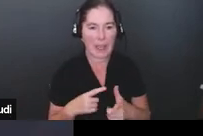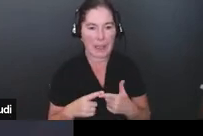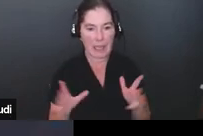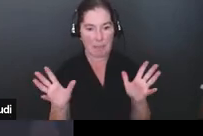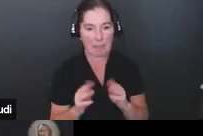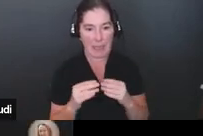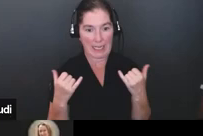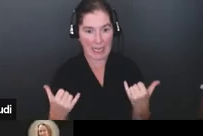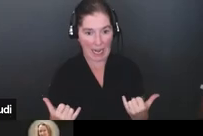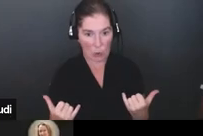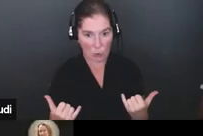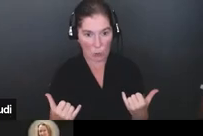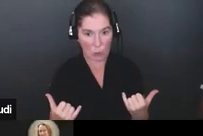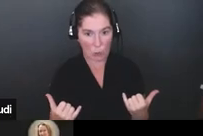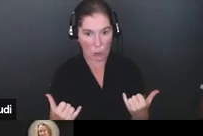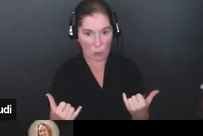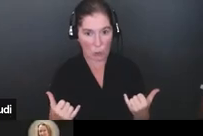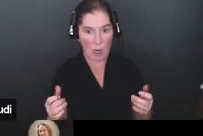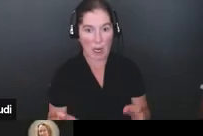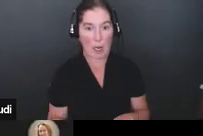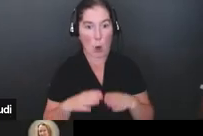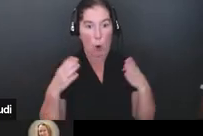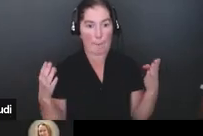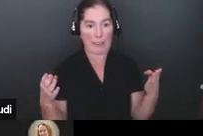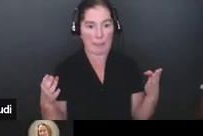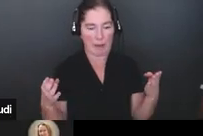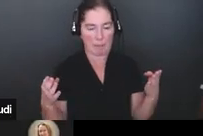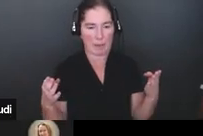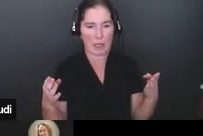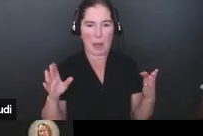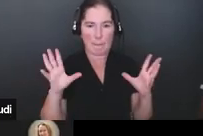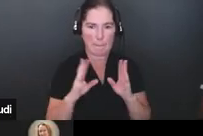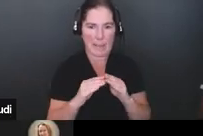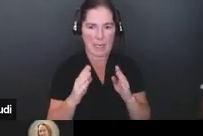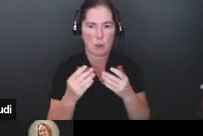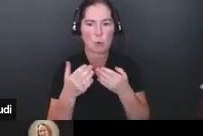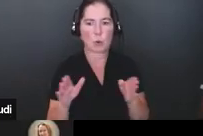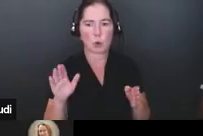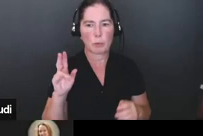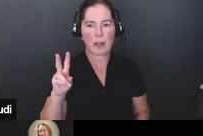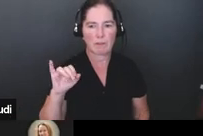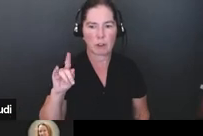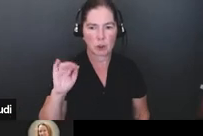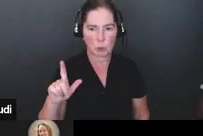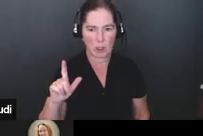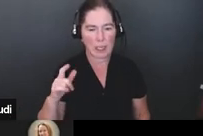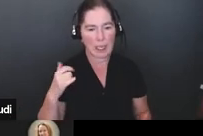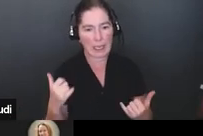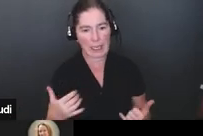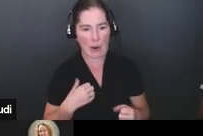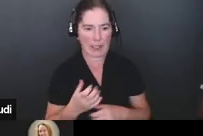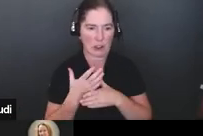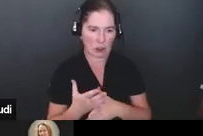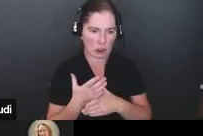meet now, it opens me up into the virtual meeting room. I have a lot of features. I can share my